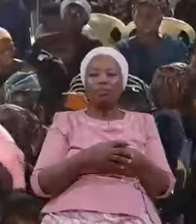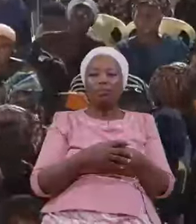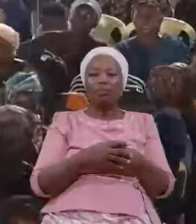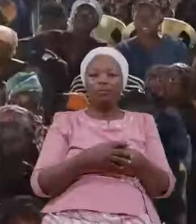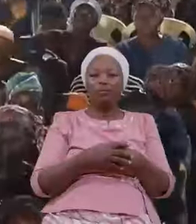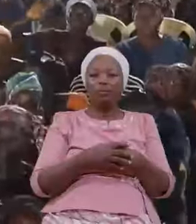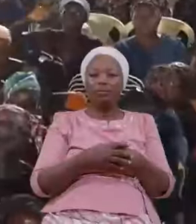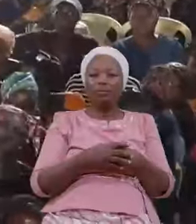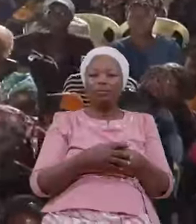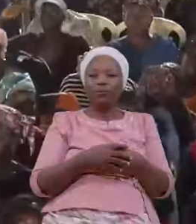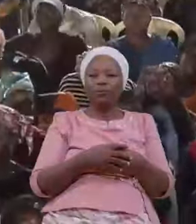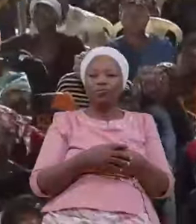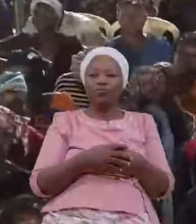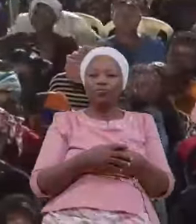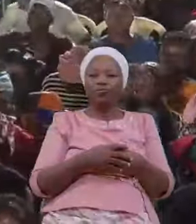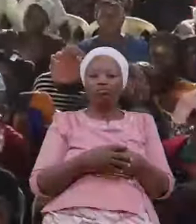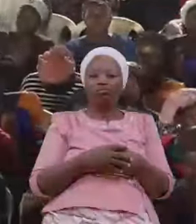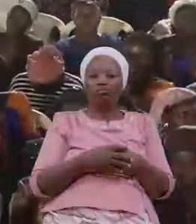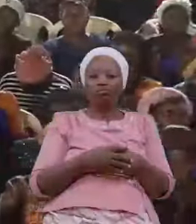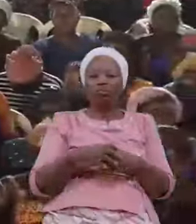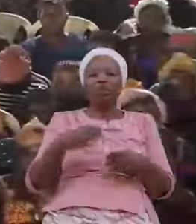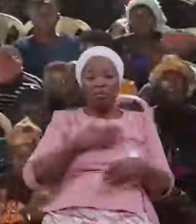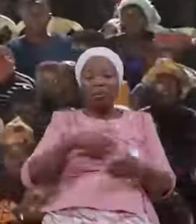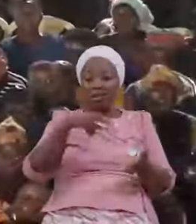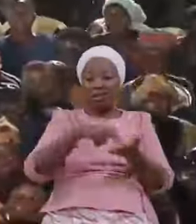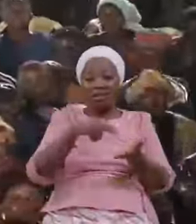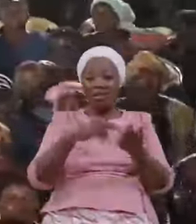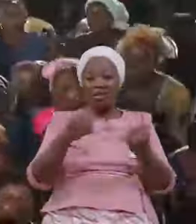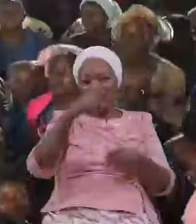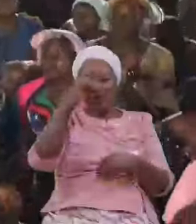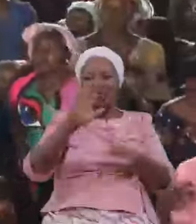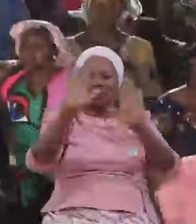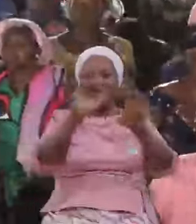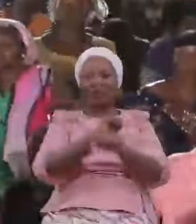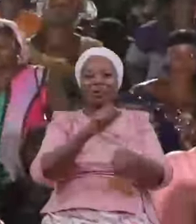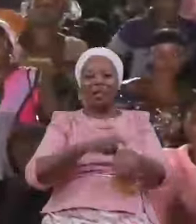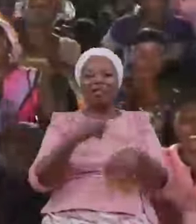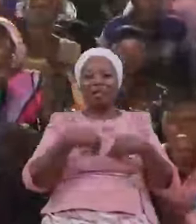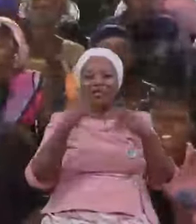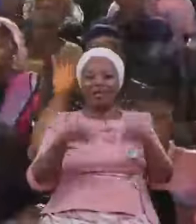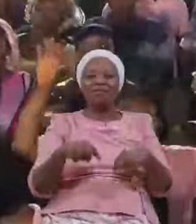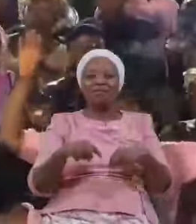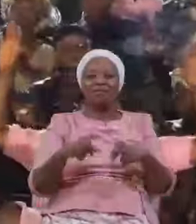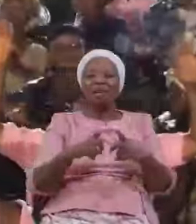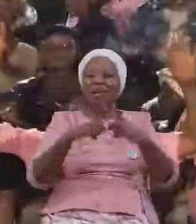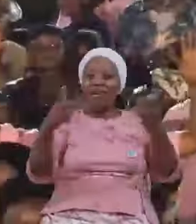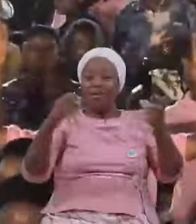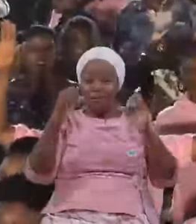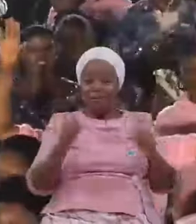Can you stand upon your feet? Your miracle time has come. Great power is touching